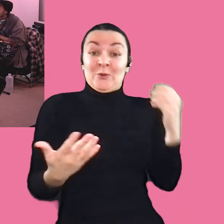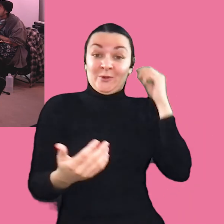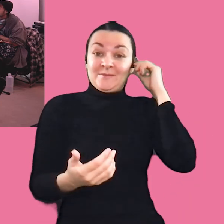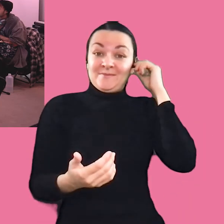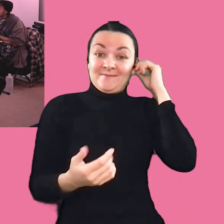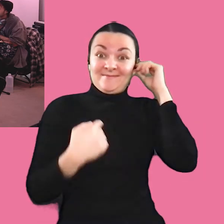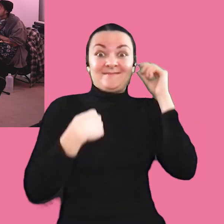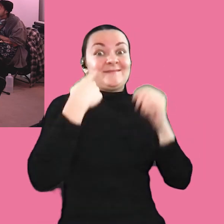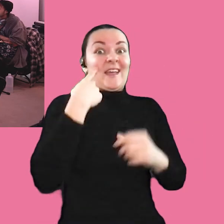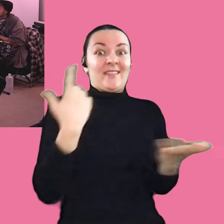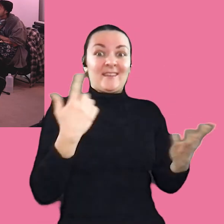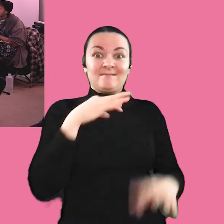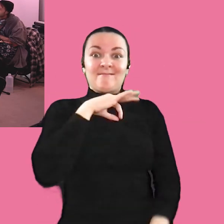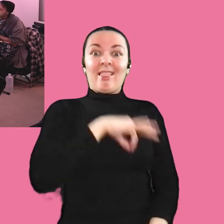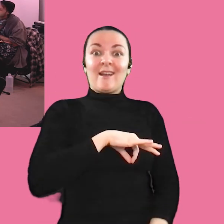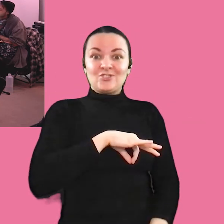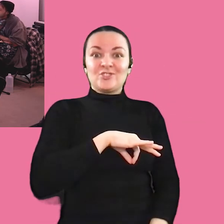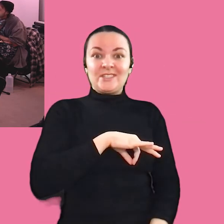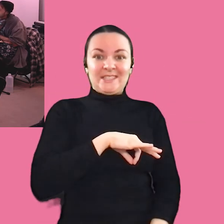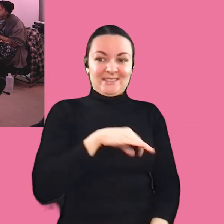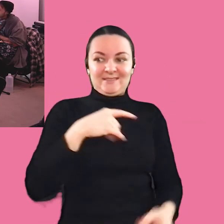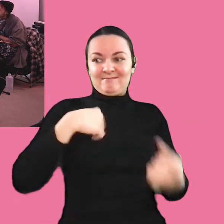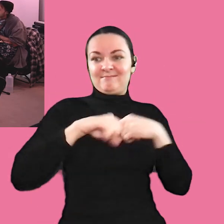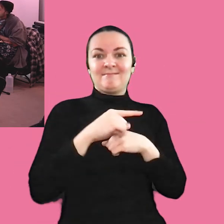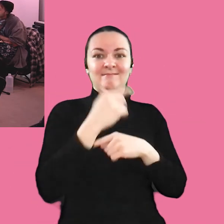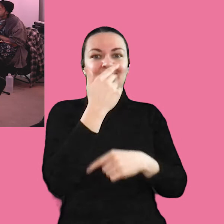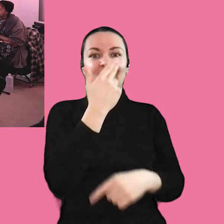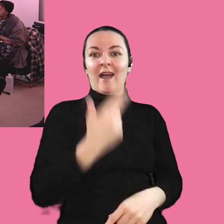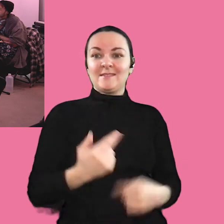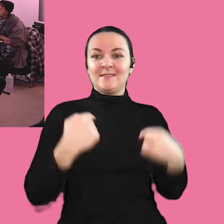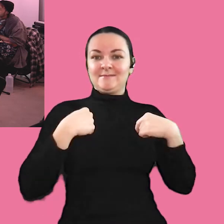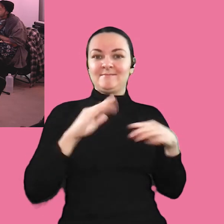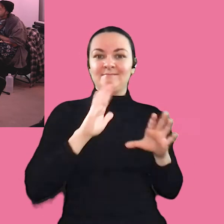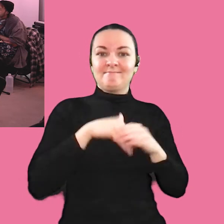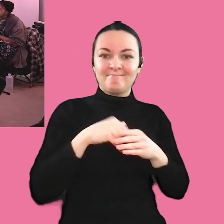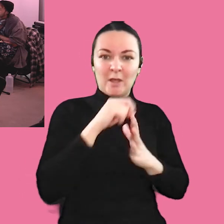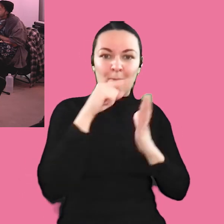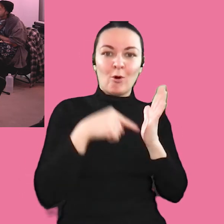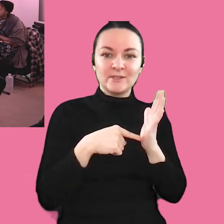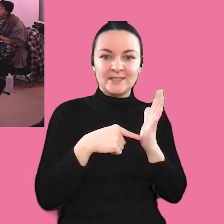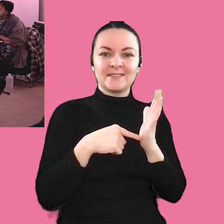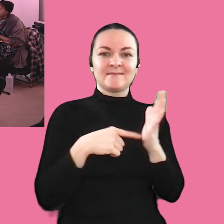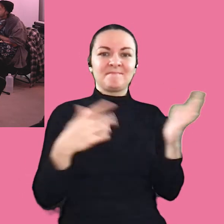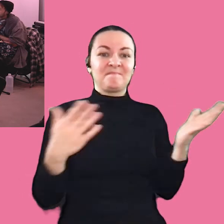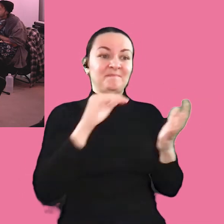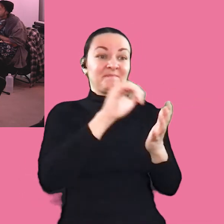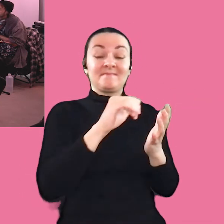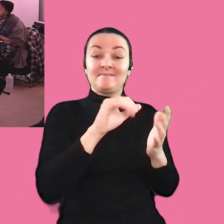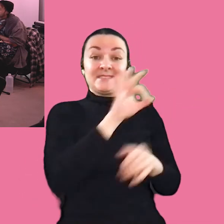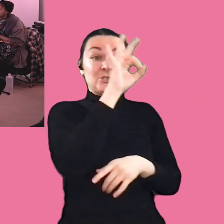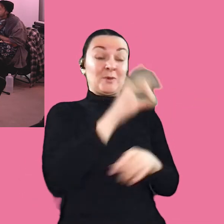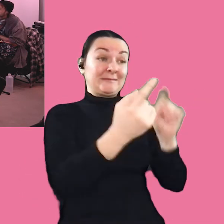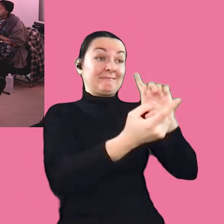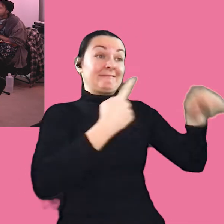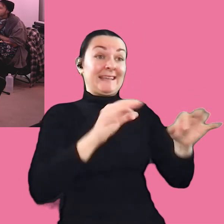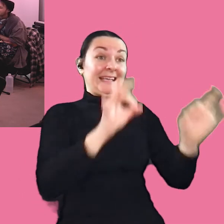So, one of what I think is one of the luxuries of being an artist on a project is not having to know exactly the